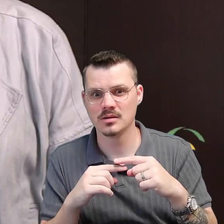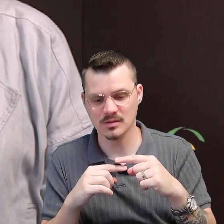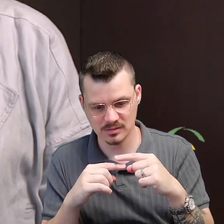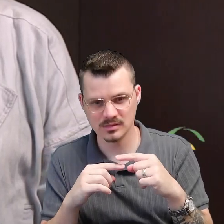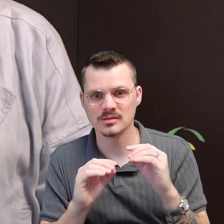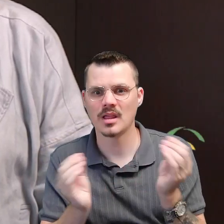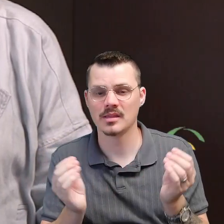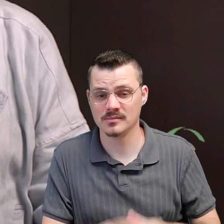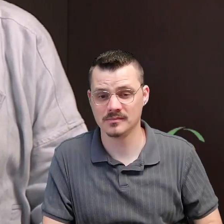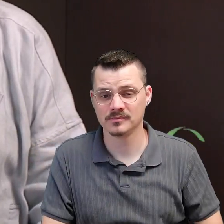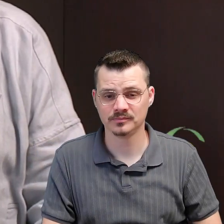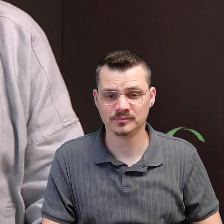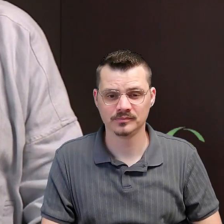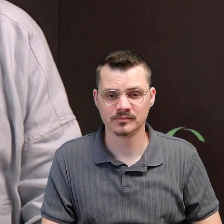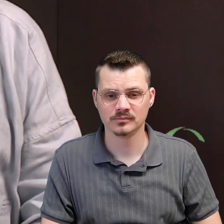nothing.